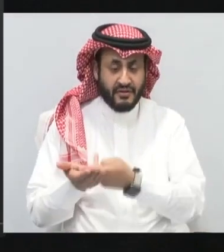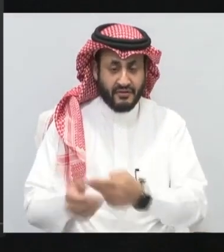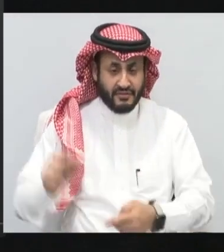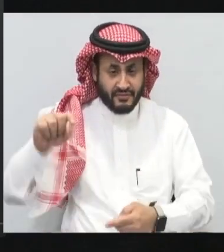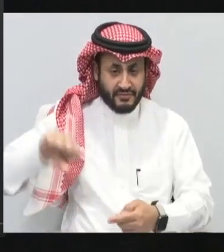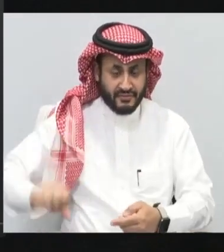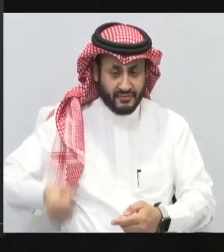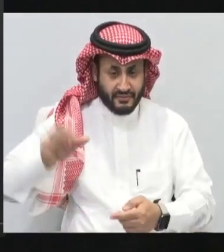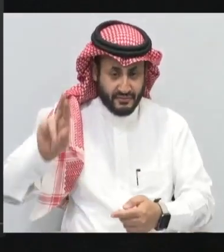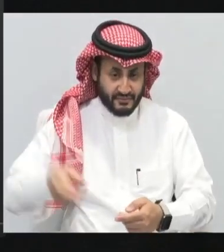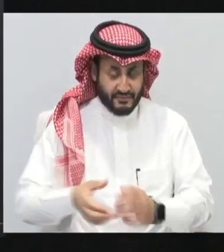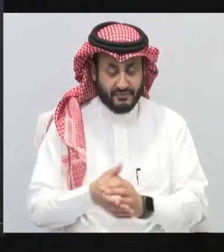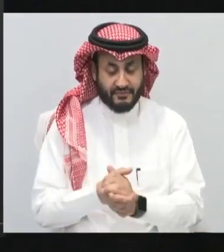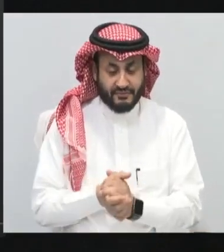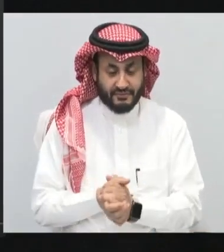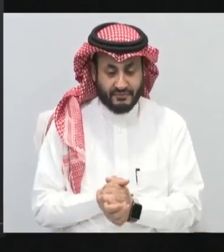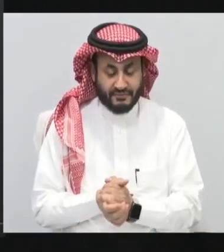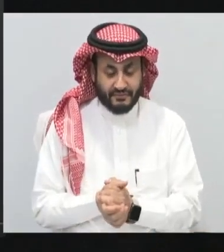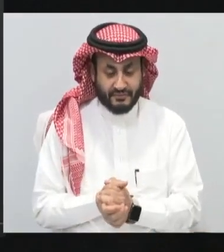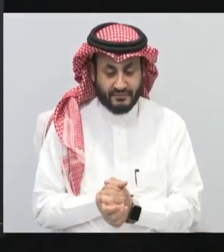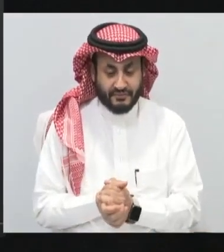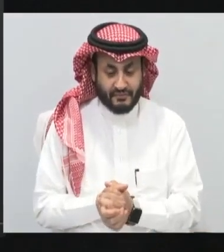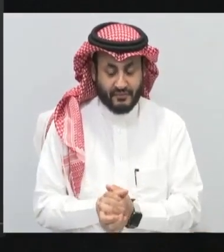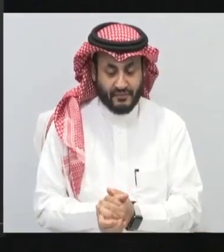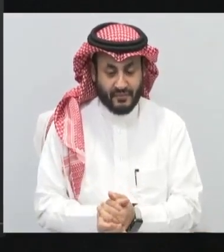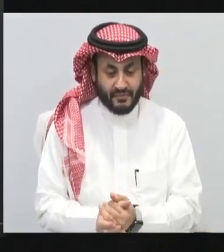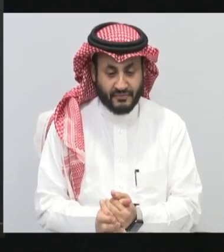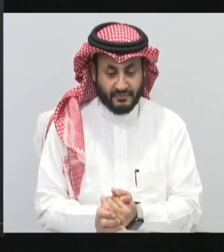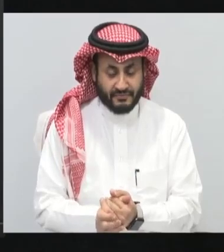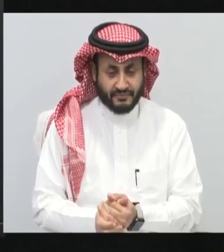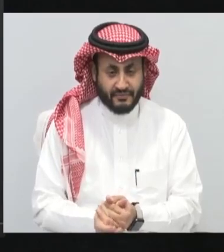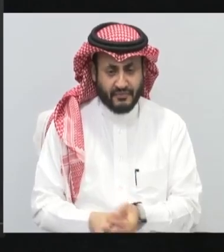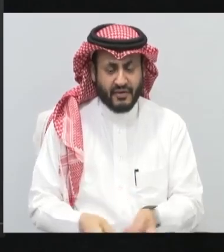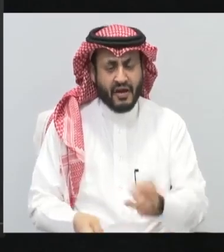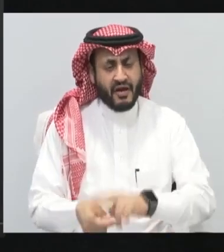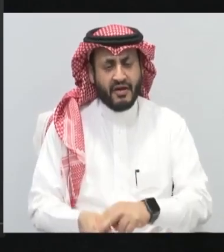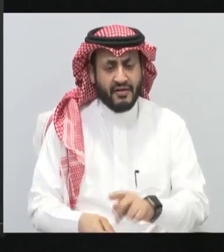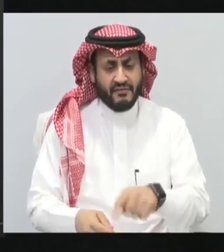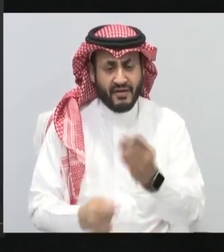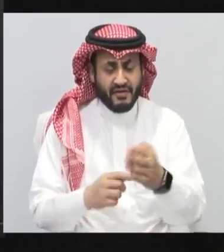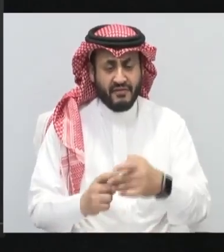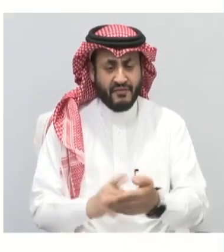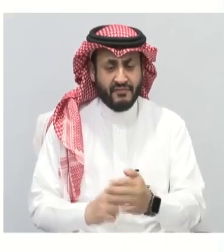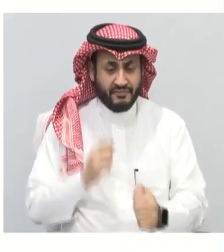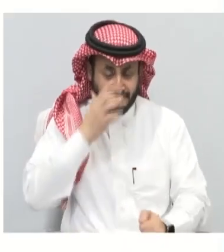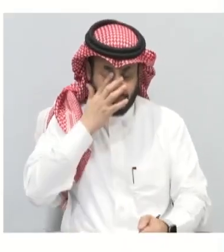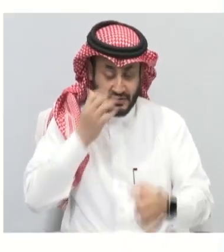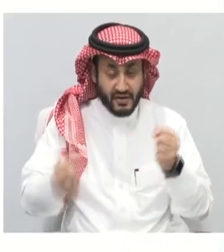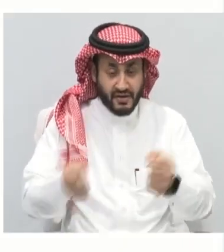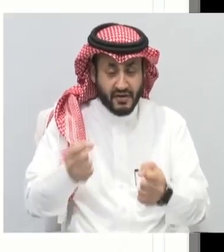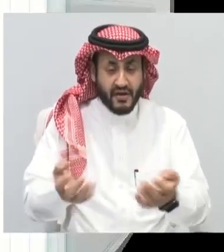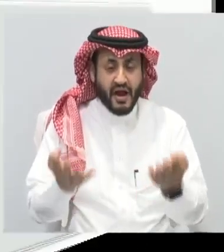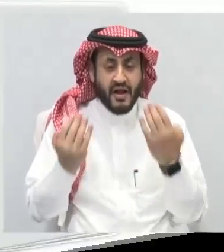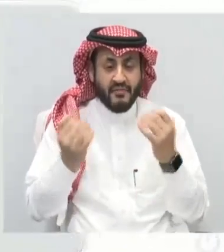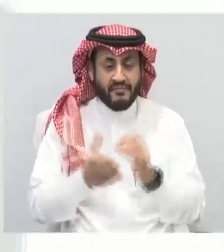Mr. Fawaz Al-Aqil, the interpreter to the sign language. As always, we start our class by reviewing the